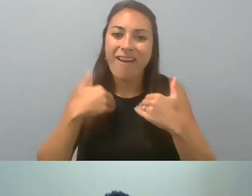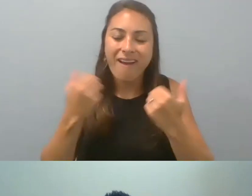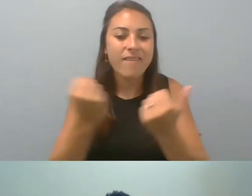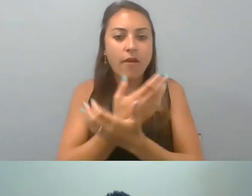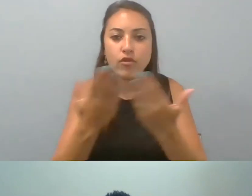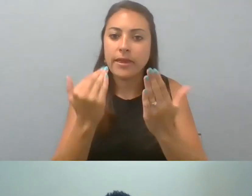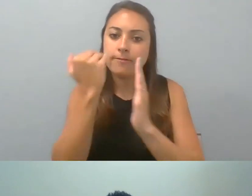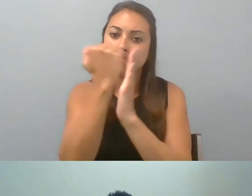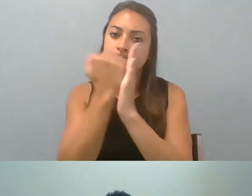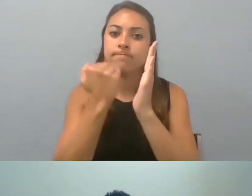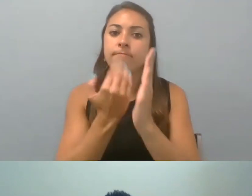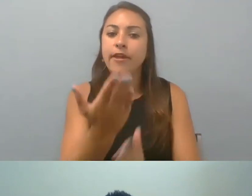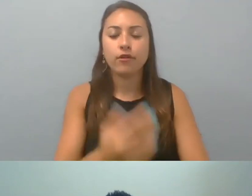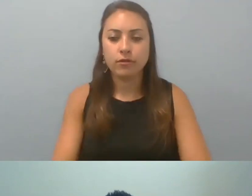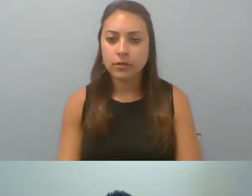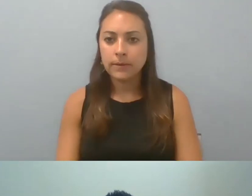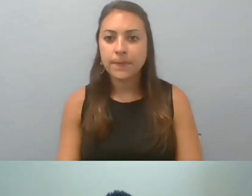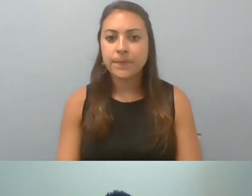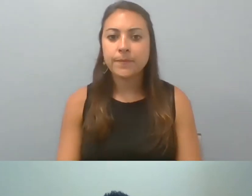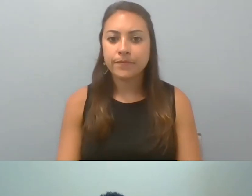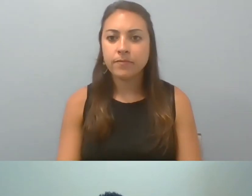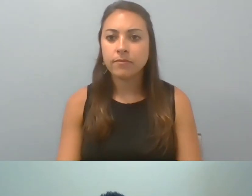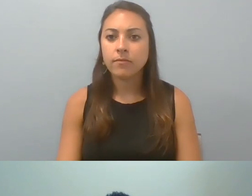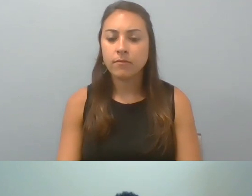are assigned to those settings.